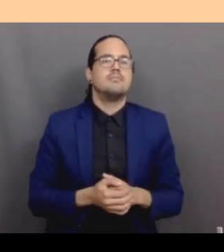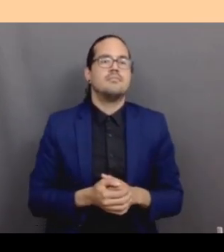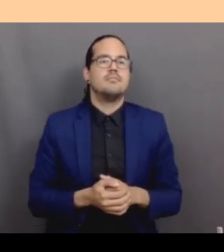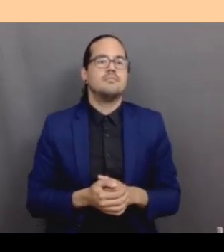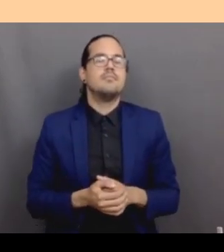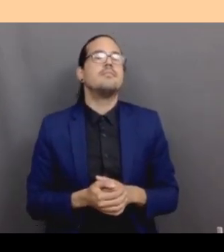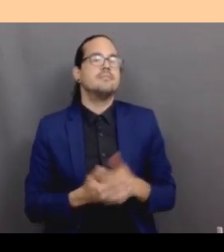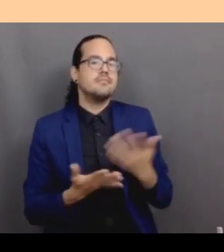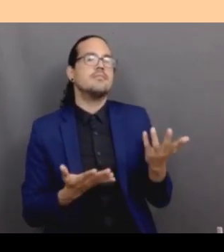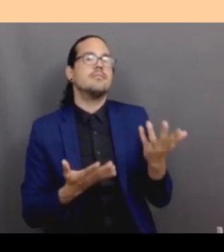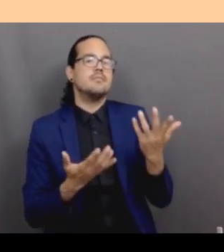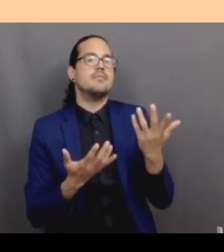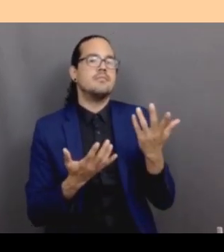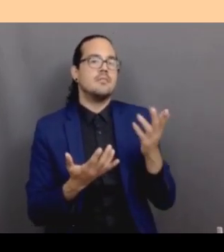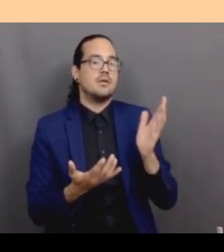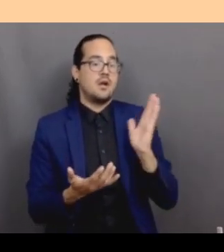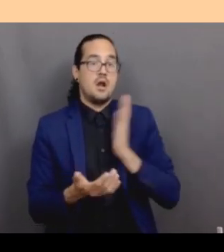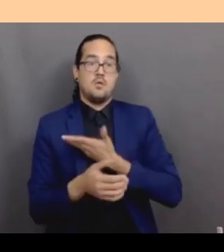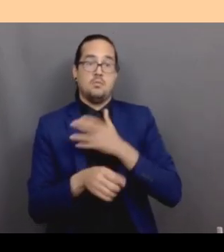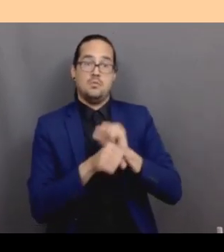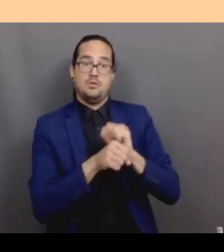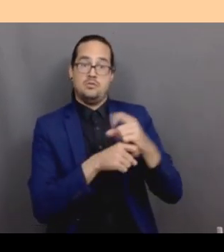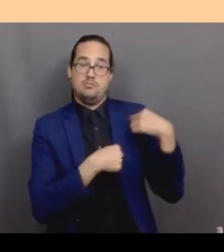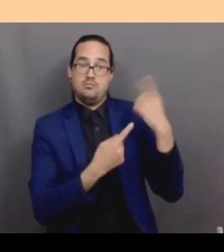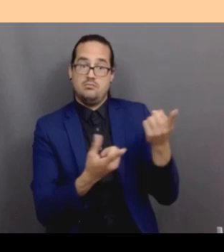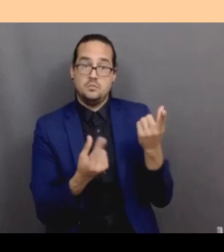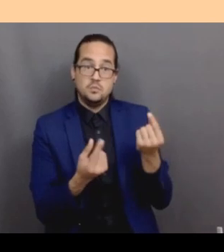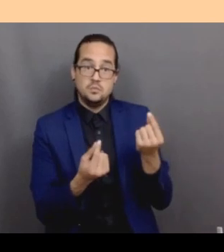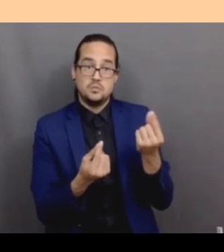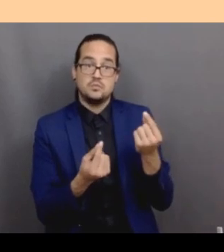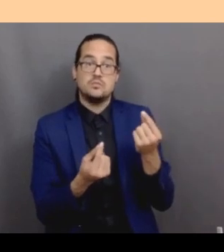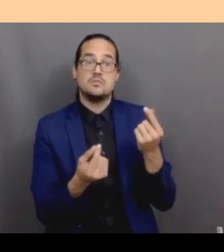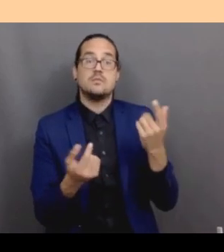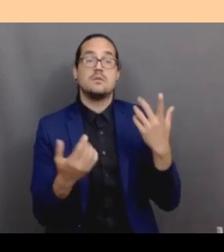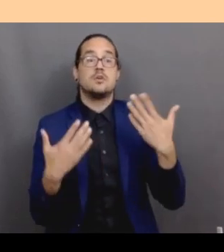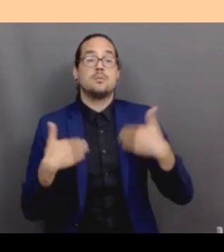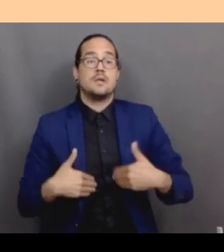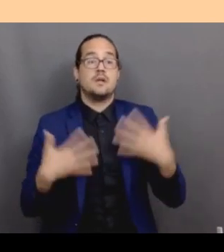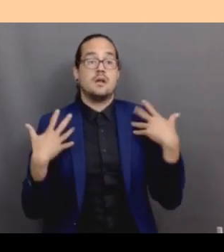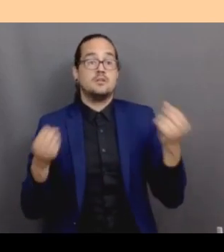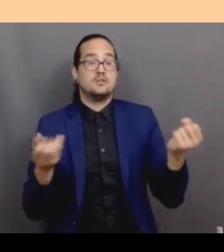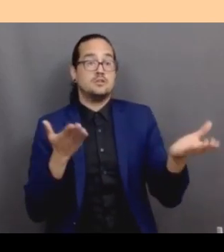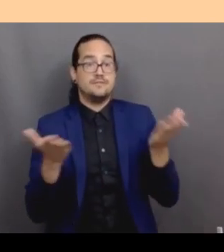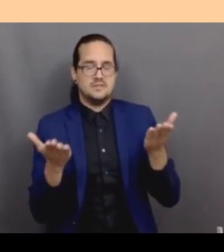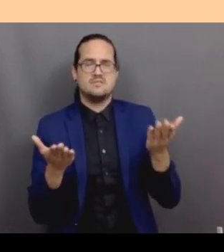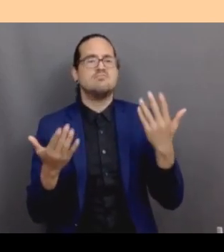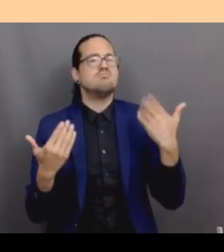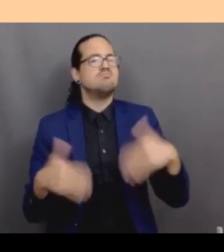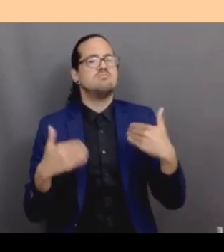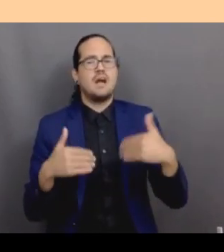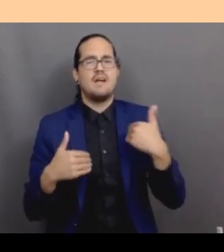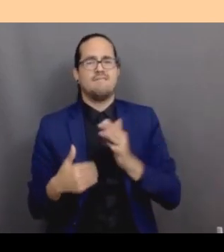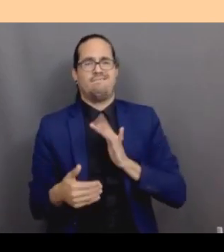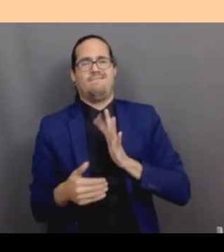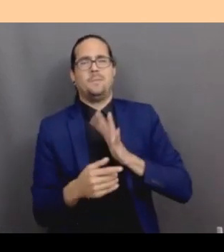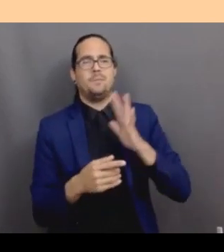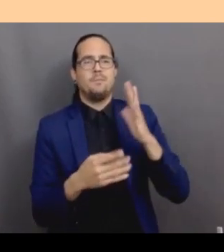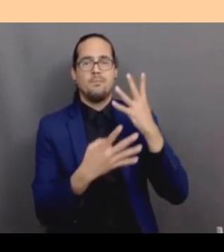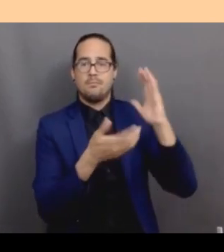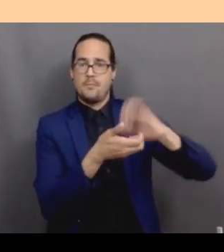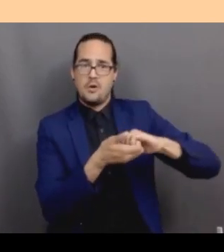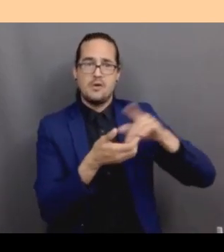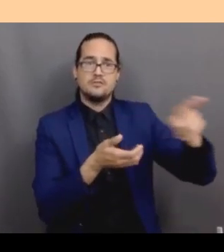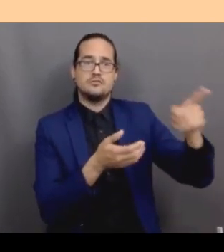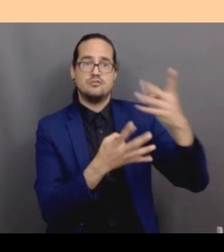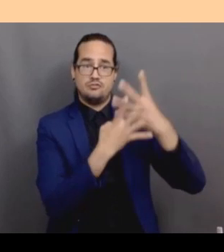work in Health and Human Services, we have a great partnership with the jail. And we do have our public health staff as well as our